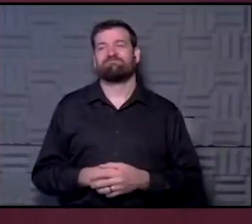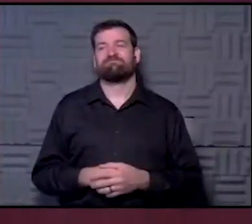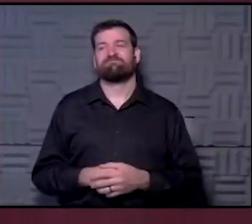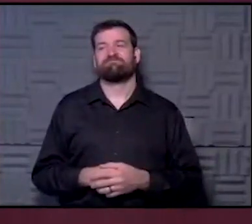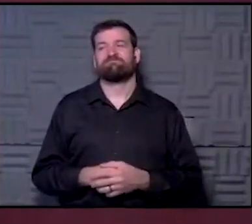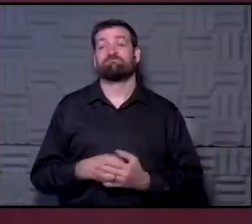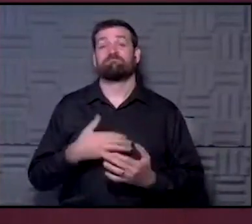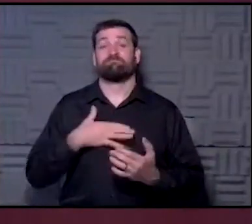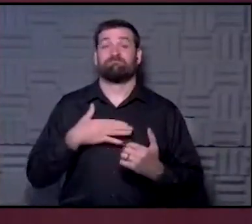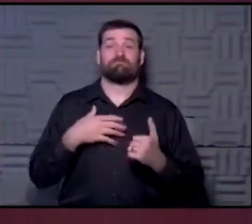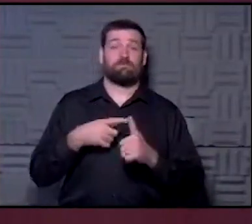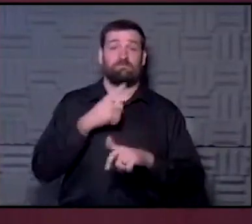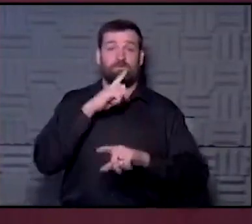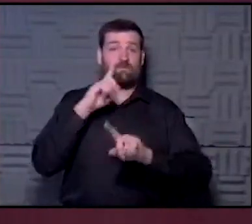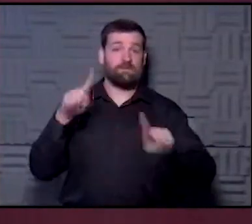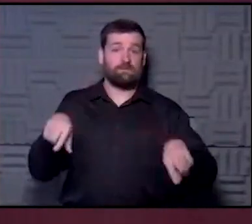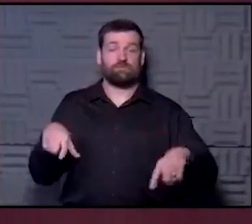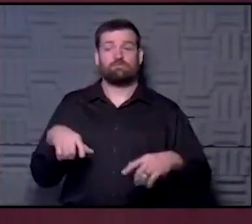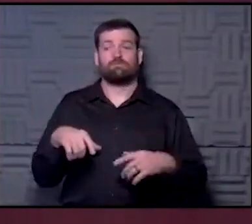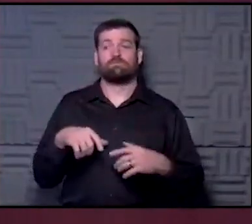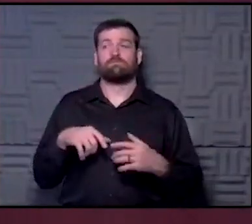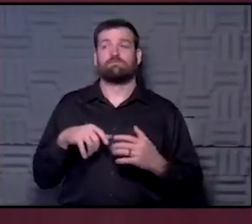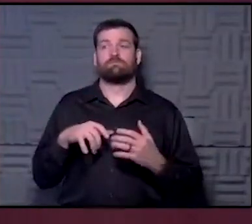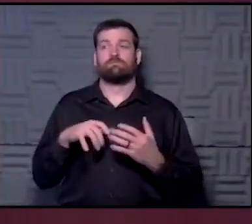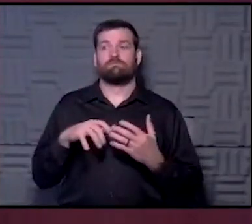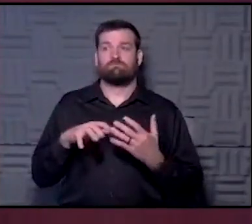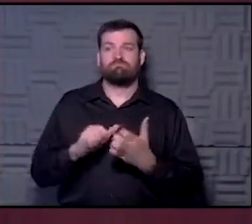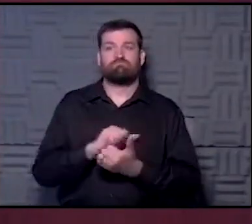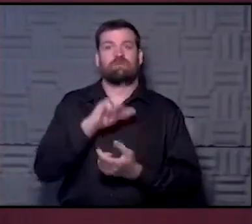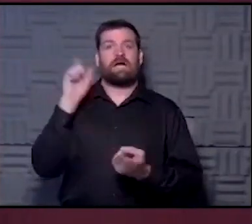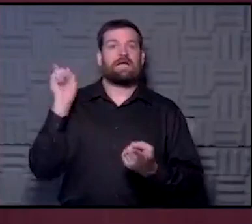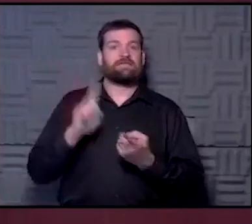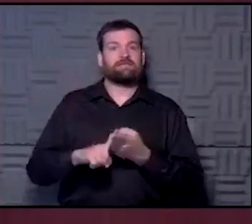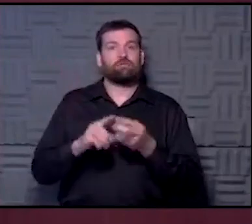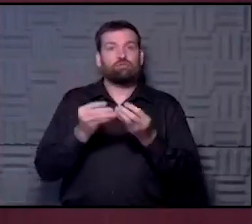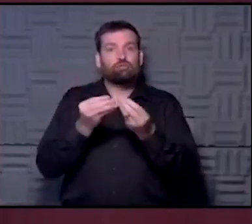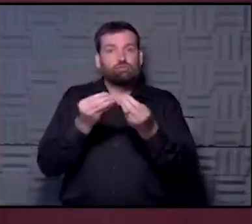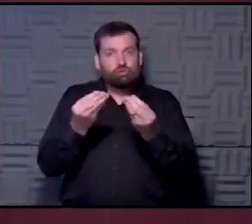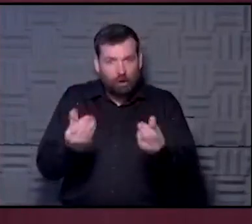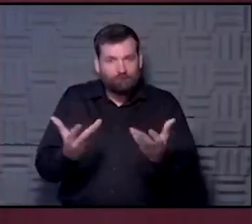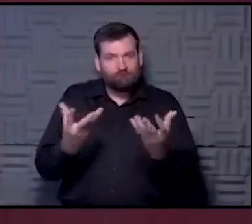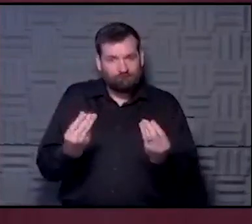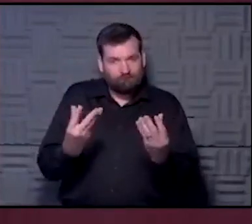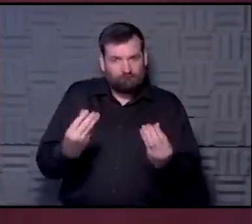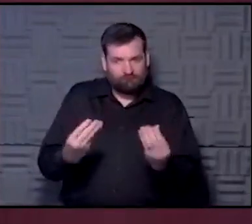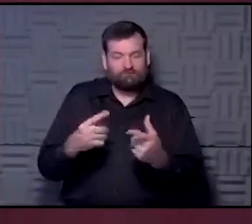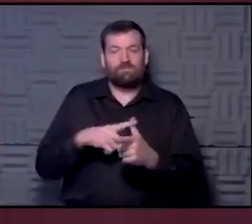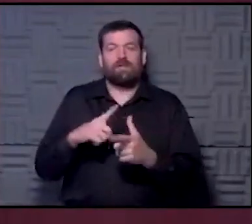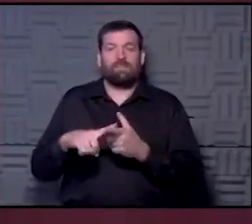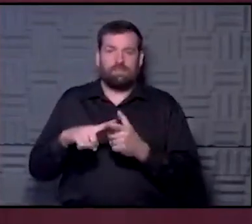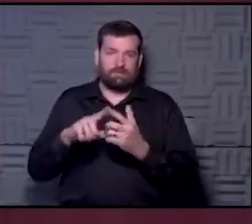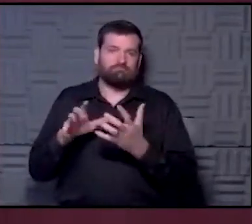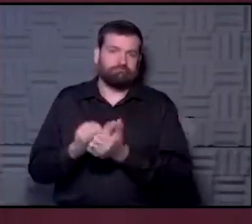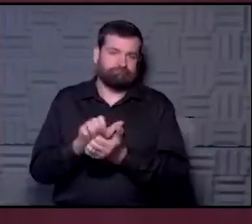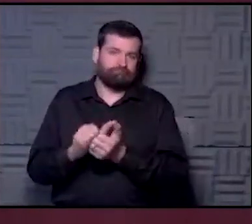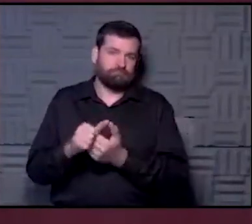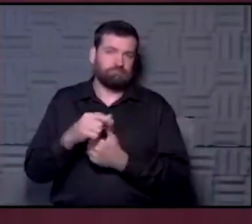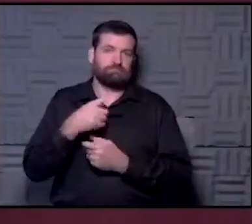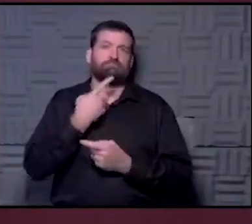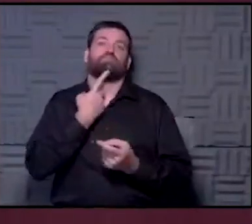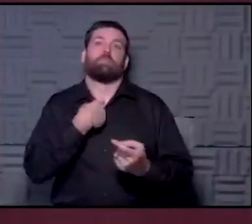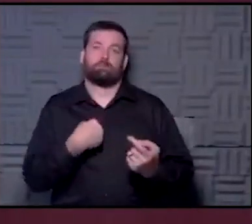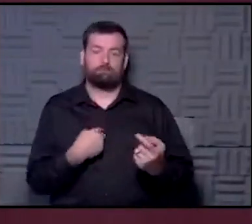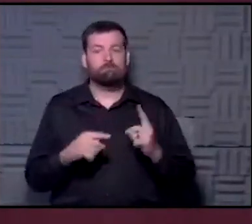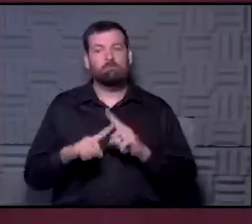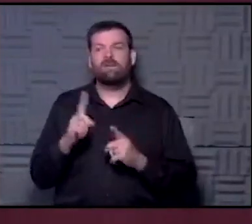I think my first answer is chew it to a soft consistency so you're not swallowing food whole. But a lot of the recommendations